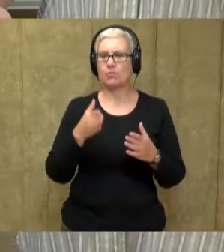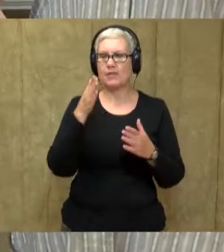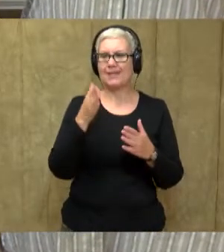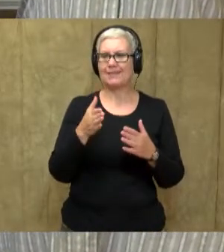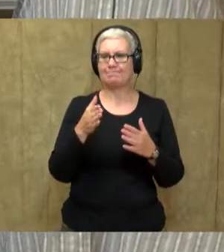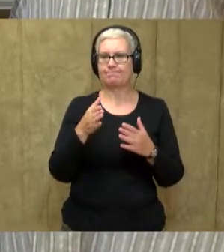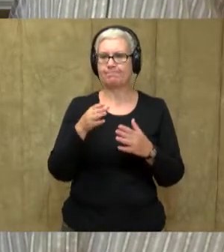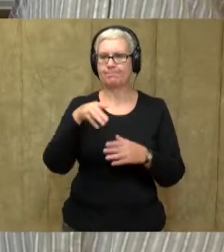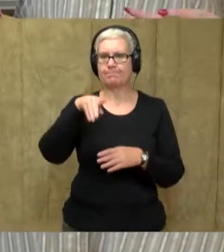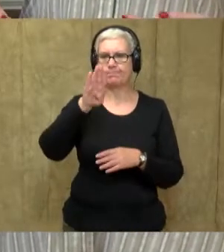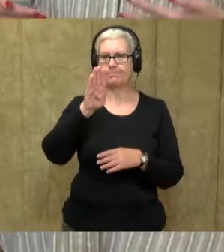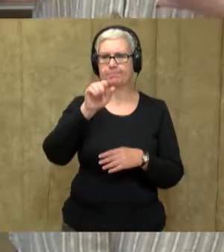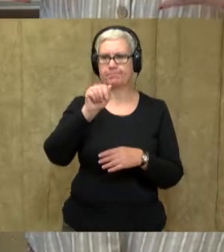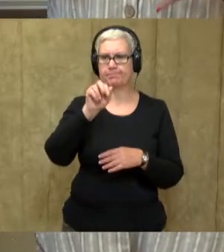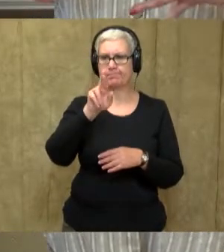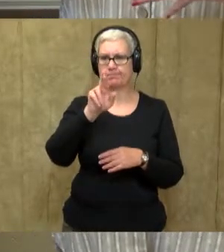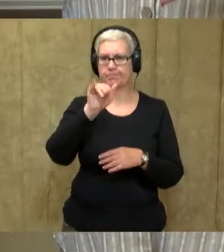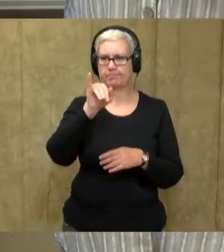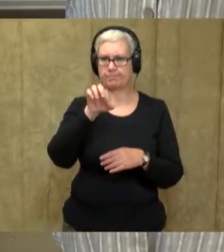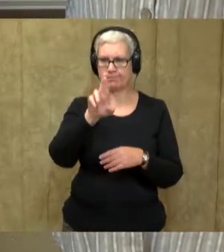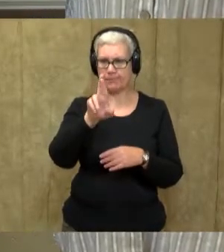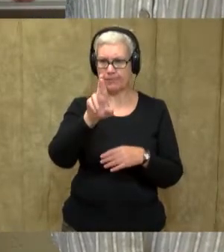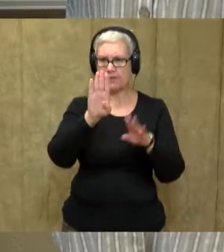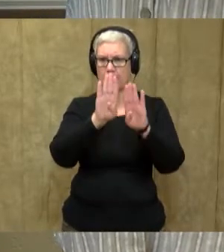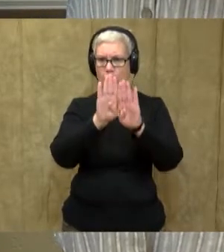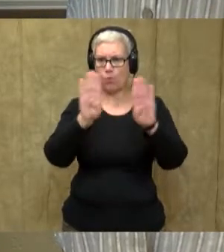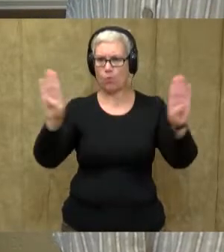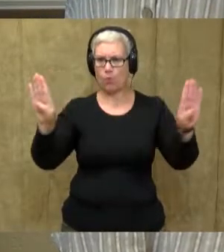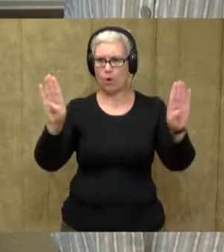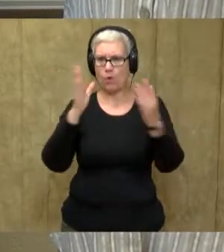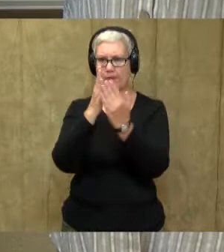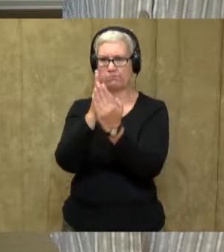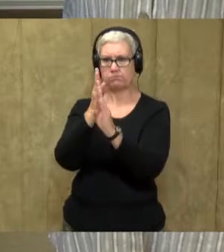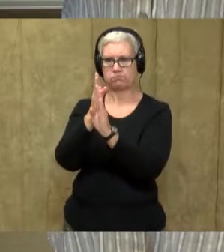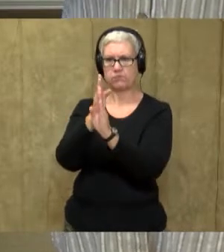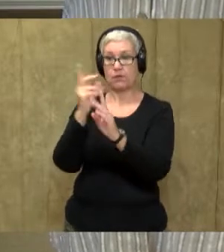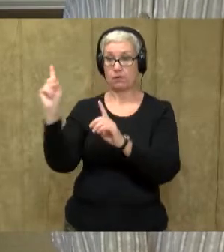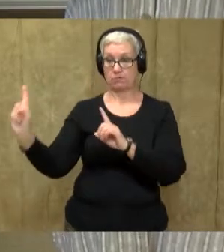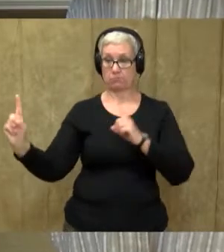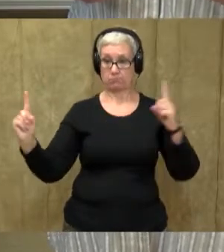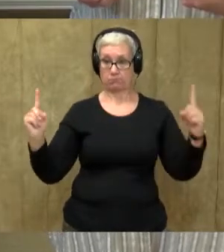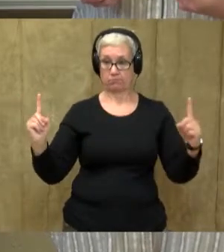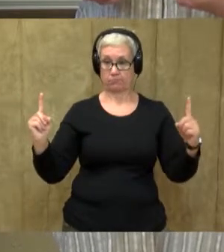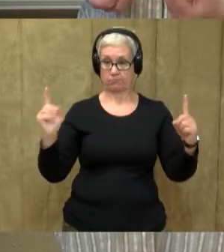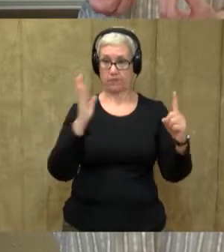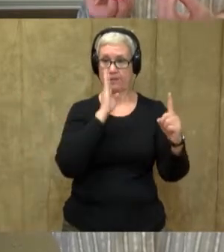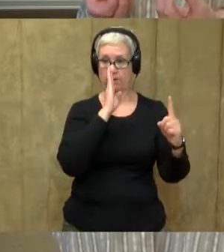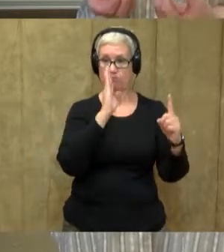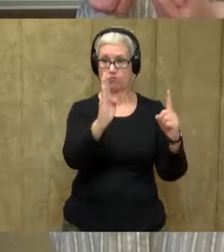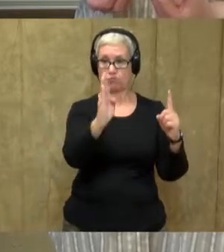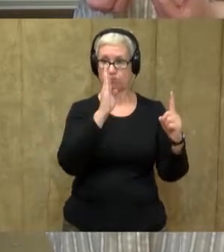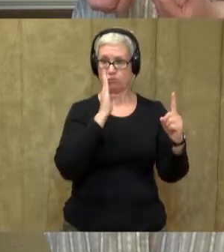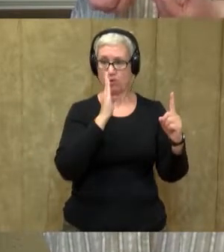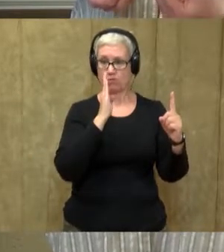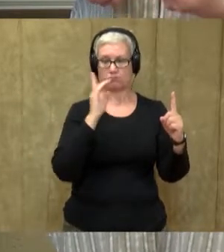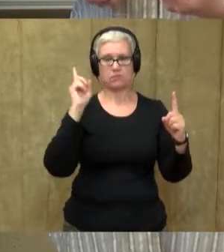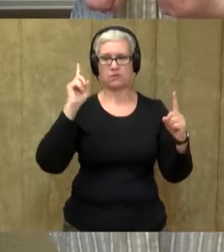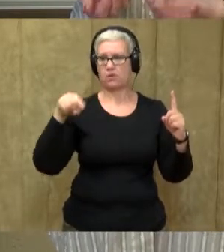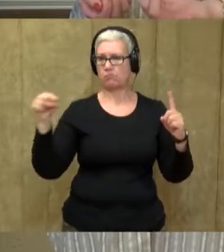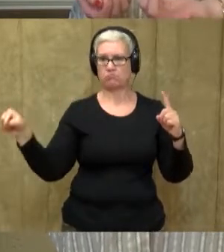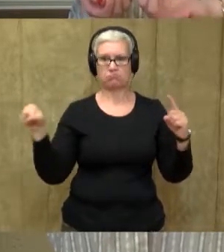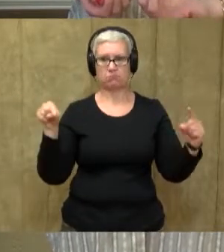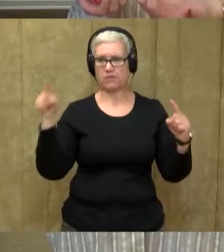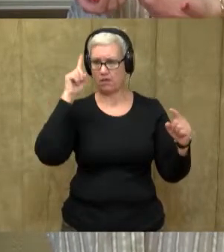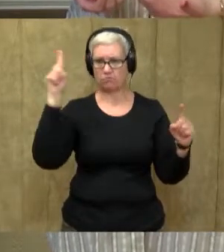what a barrier is. And sometimes in a topic, we know that people aren't always going to agree with what we're saying.